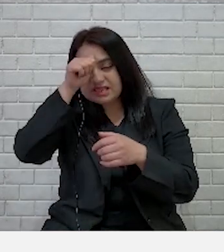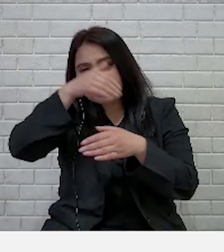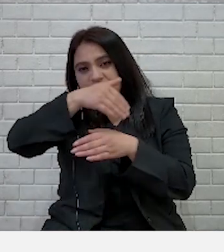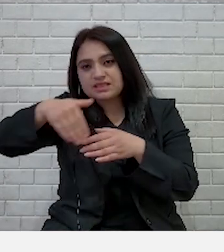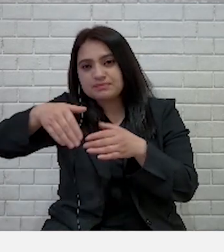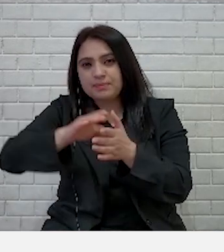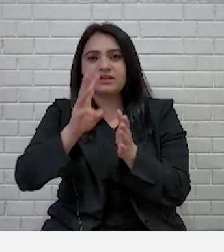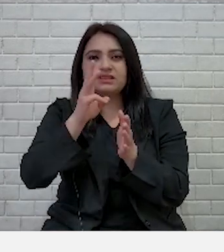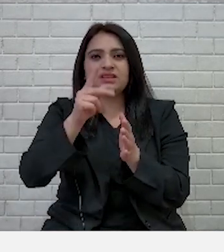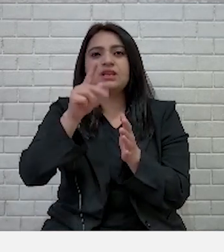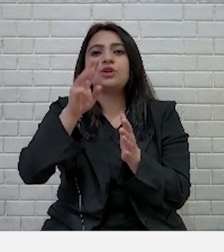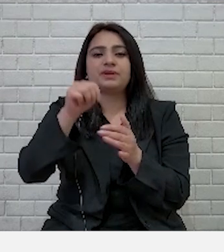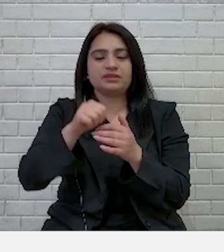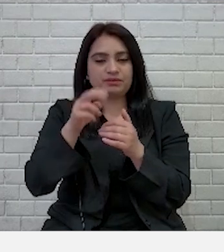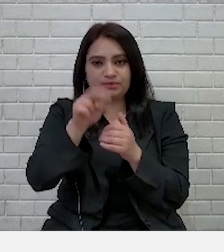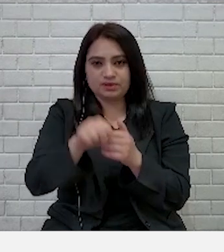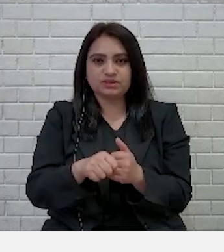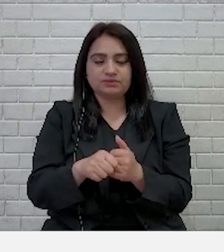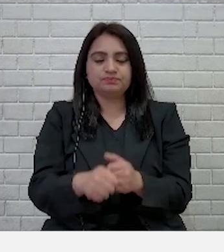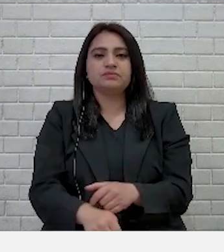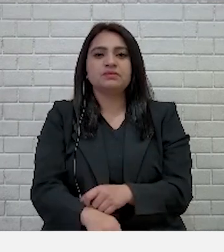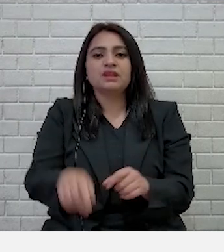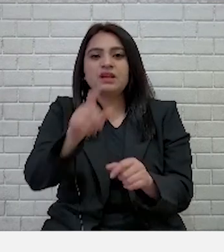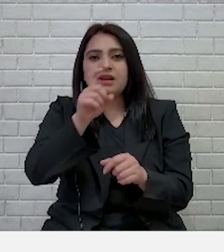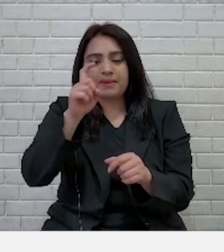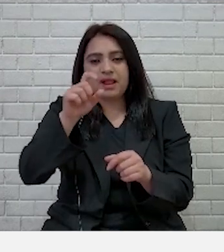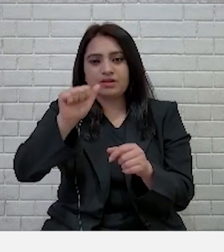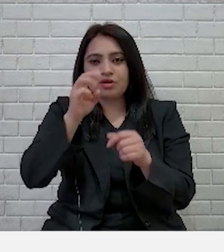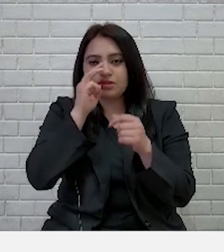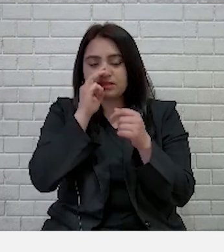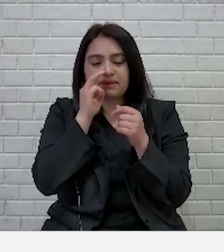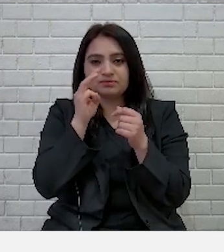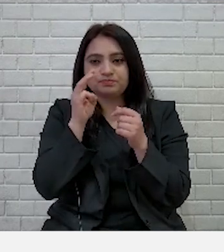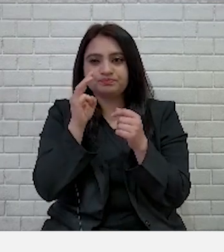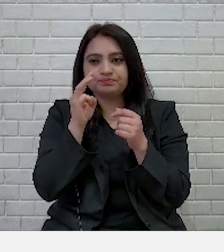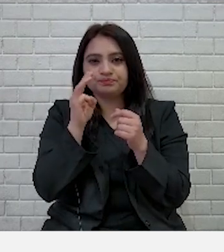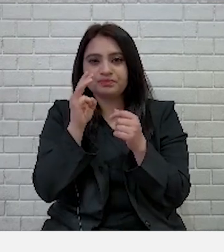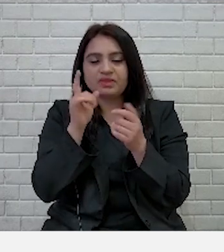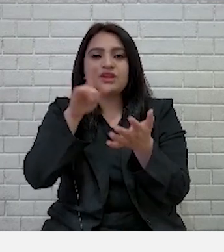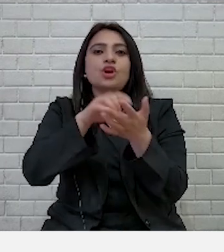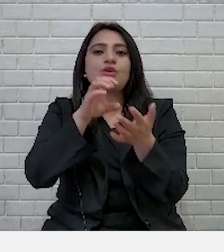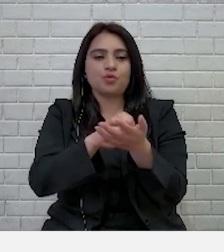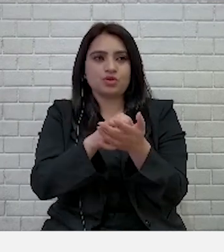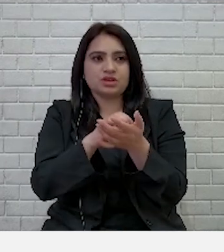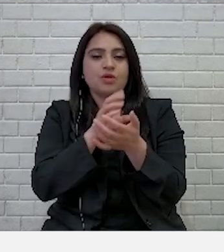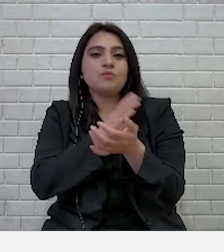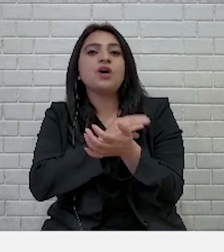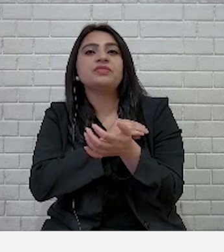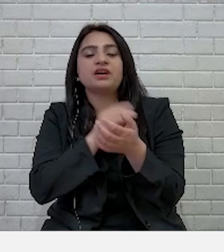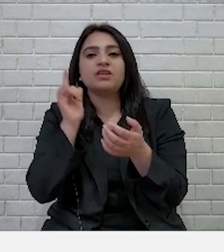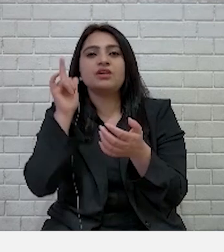The nearest airport that we have in Nepal Ganj is Mohendra Airport, which is famously known as